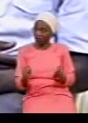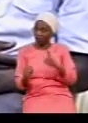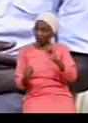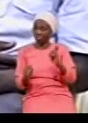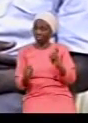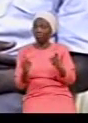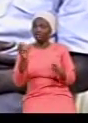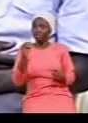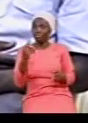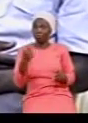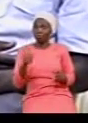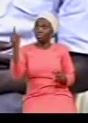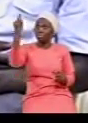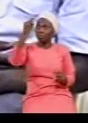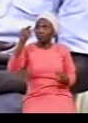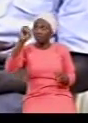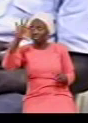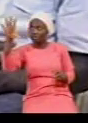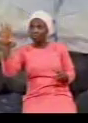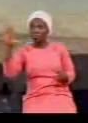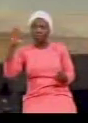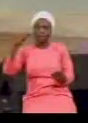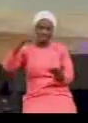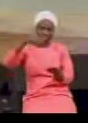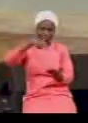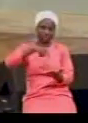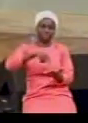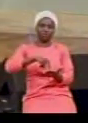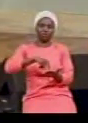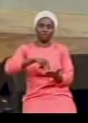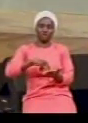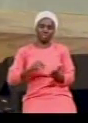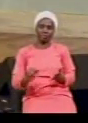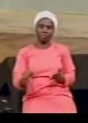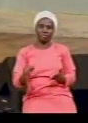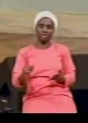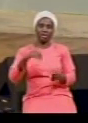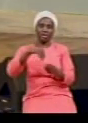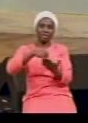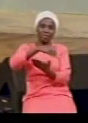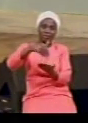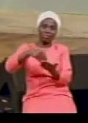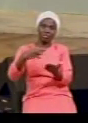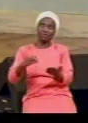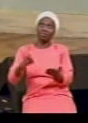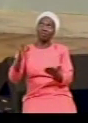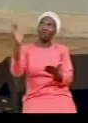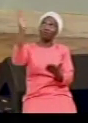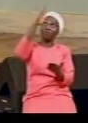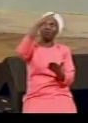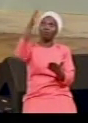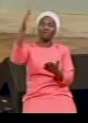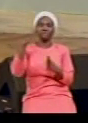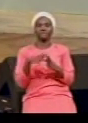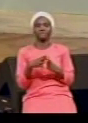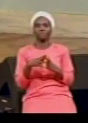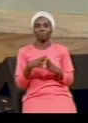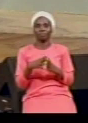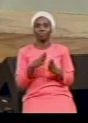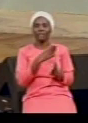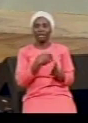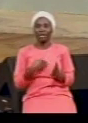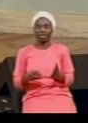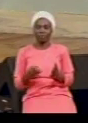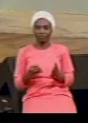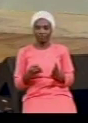stood still in the midst of heaven and hasted not to go down about a whole